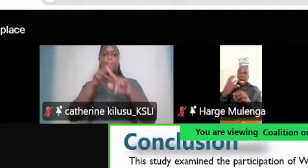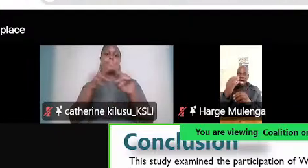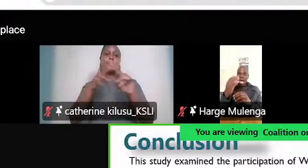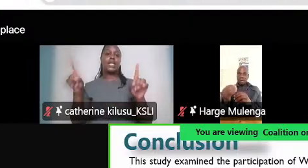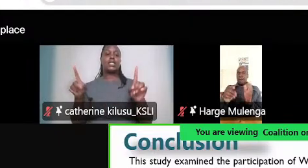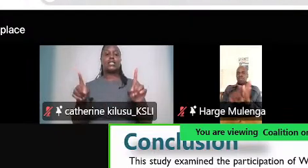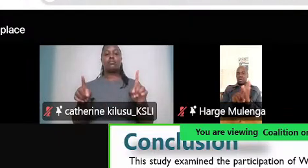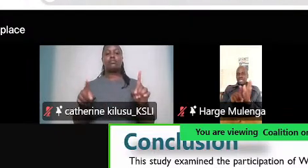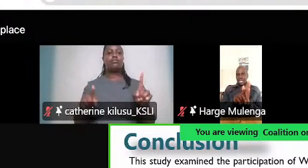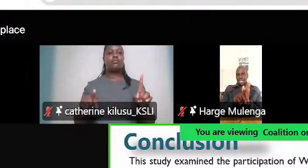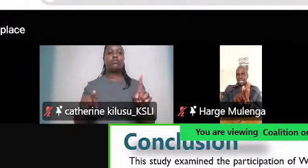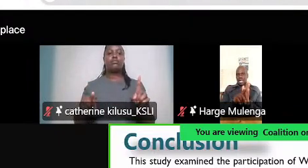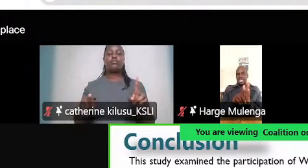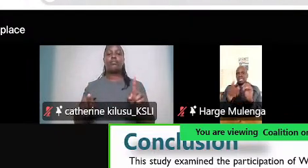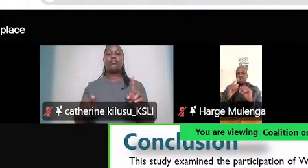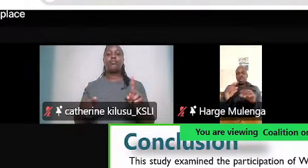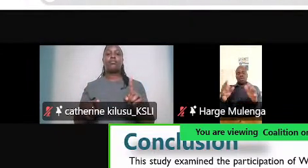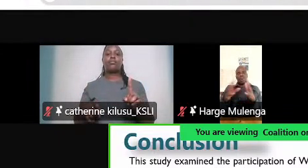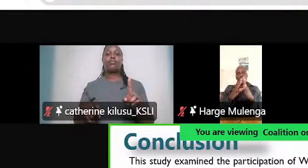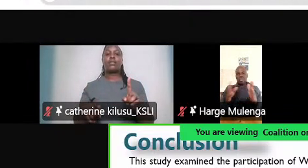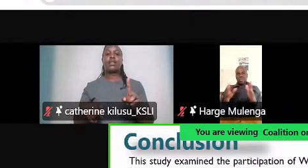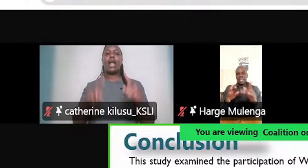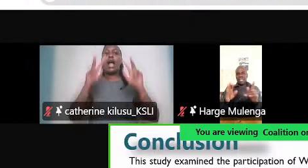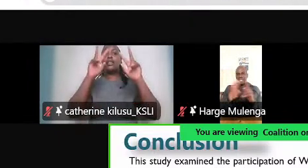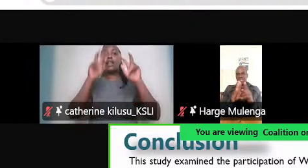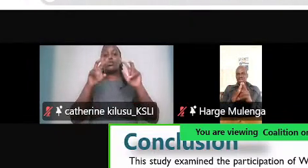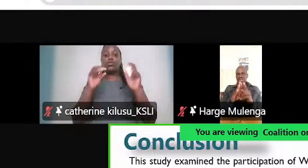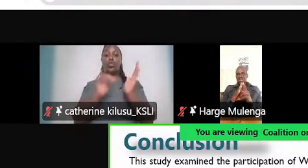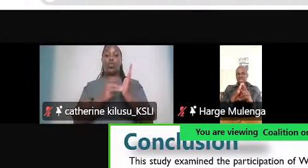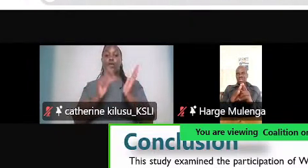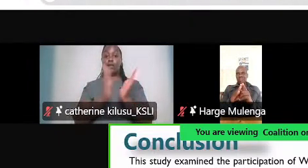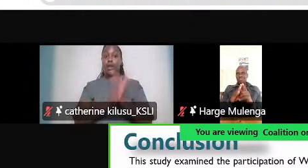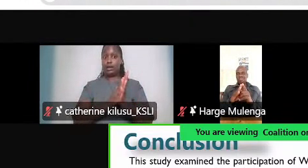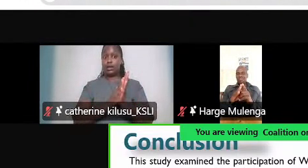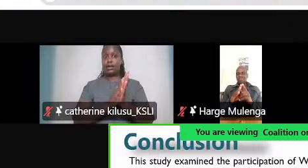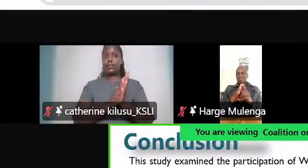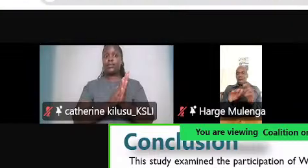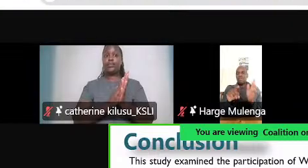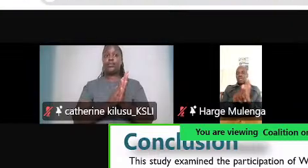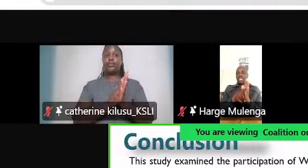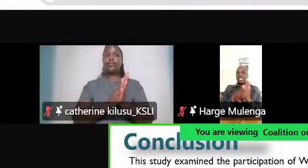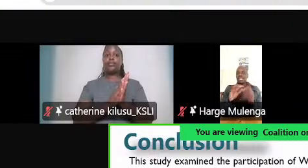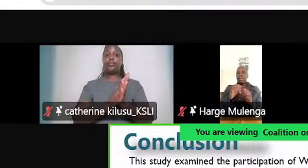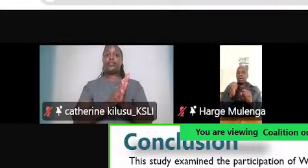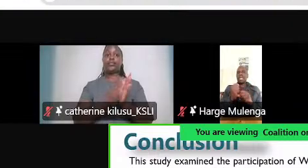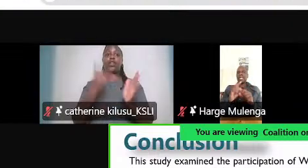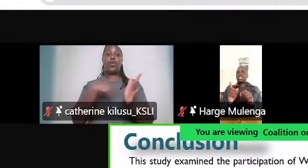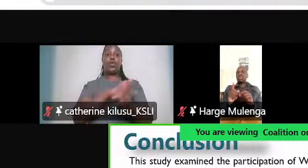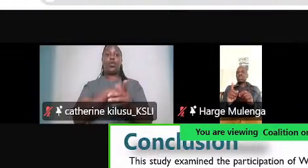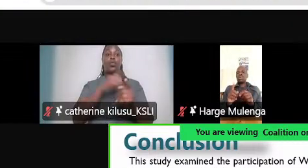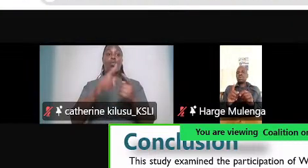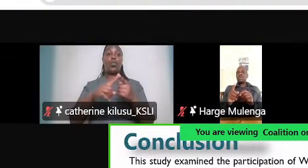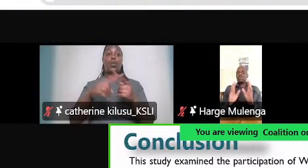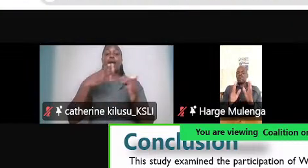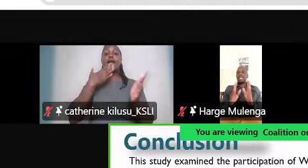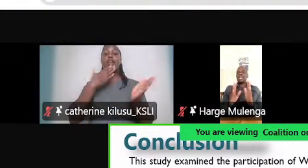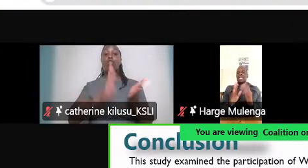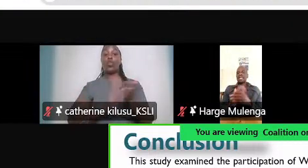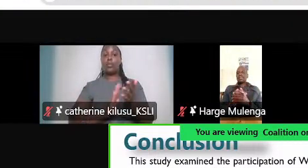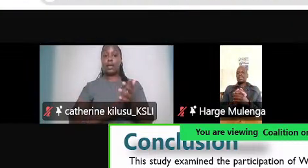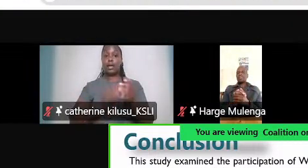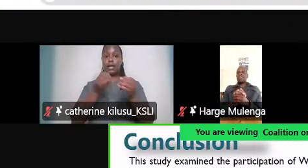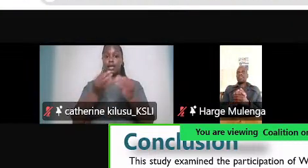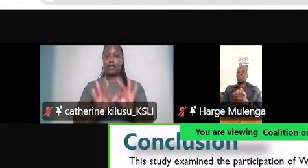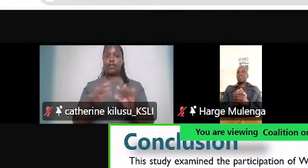largely, there is the issue of data still that we recommend, even if there would be another survey for